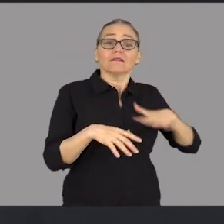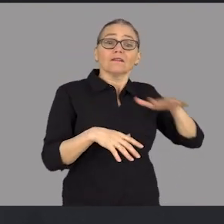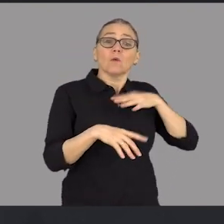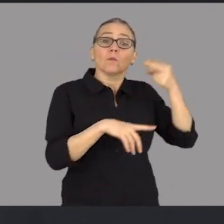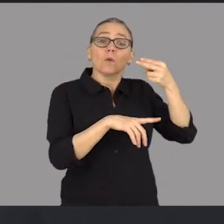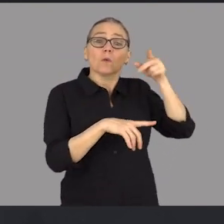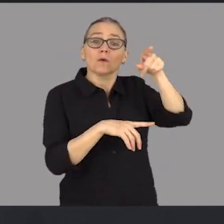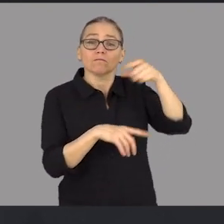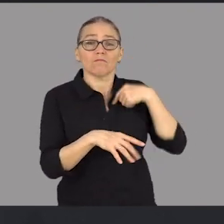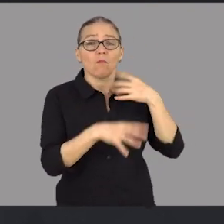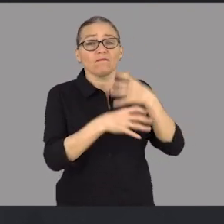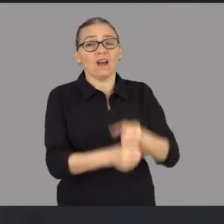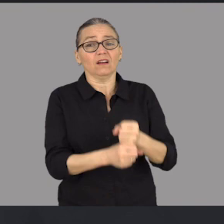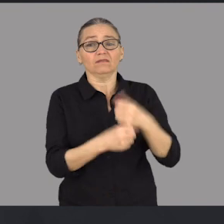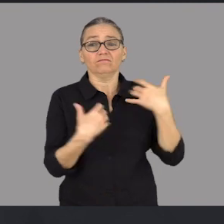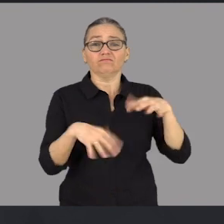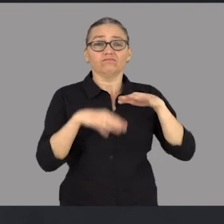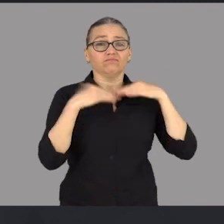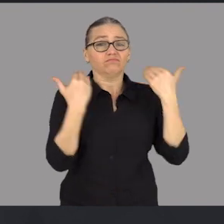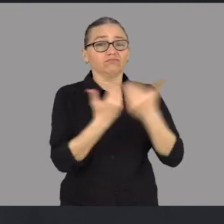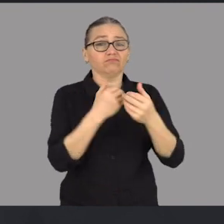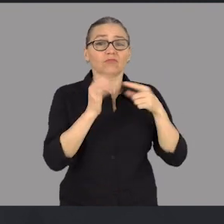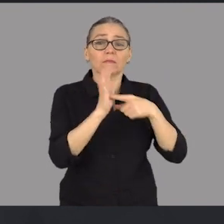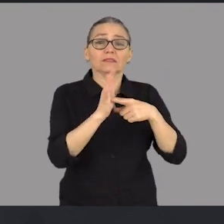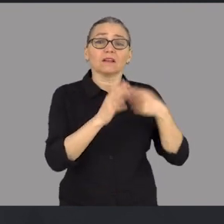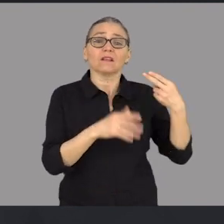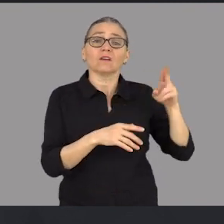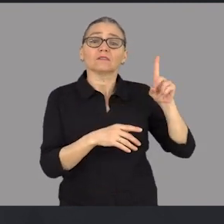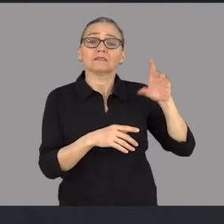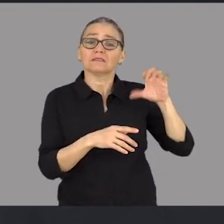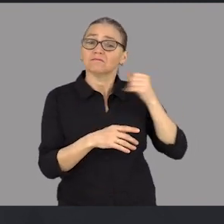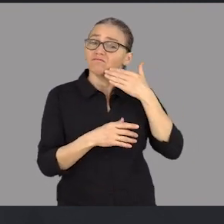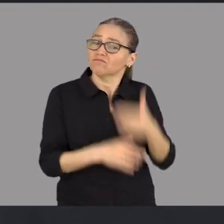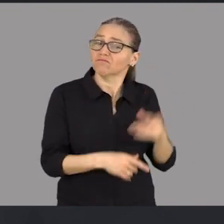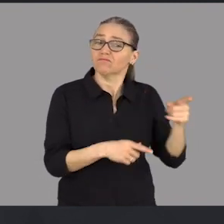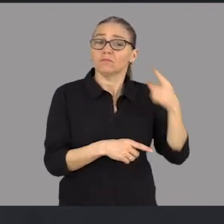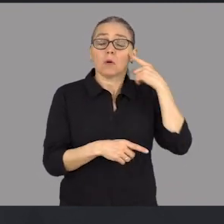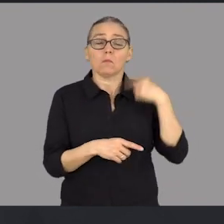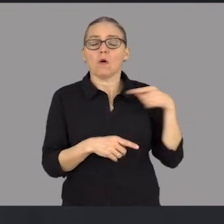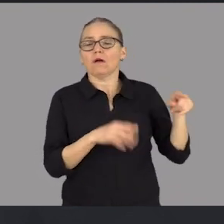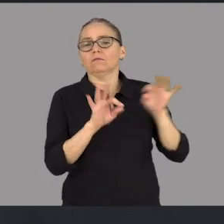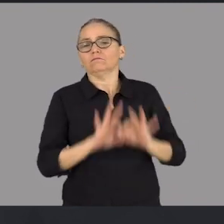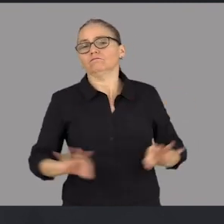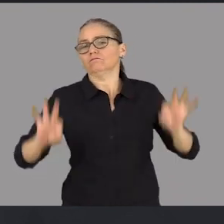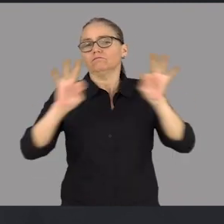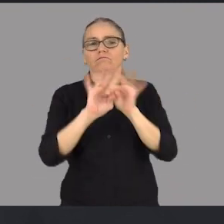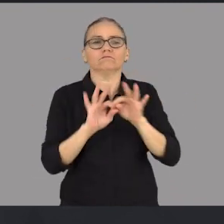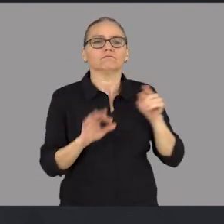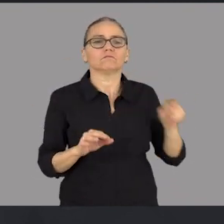the business owner. And, we have that in Humboldt here. I've got a total trust in